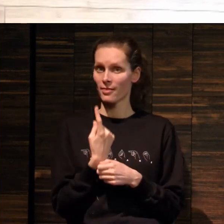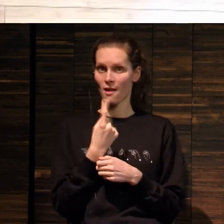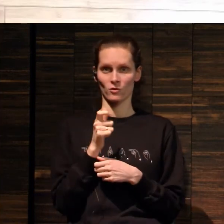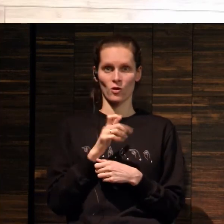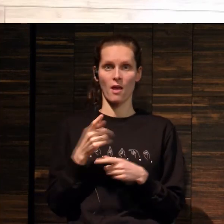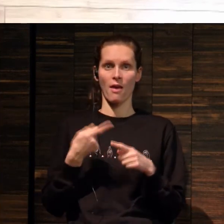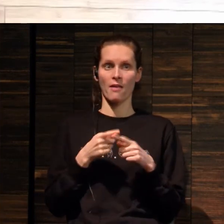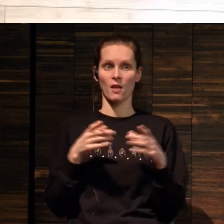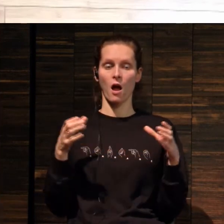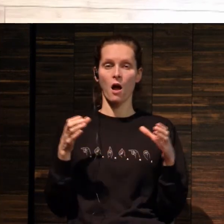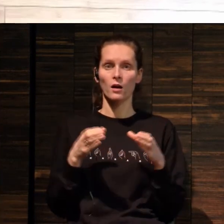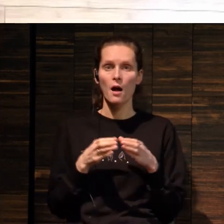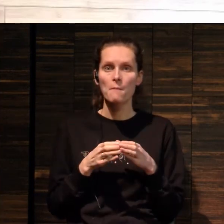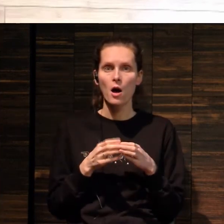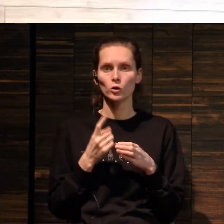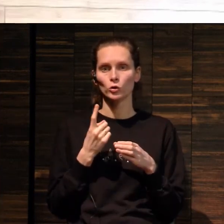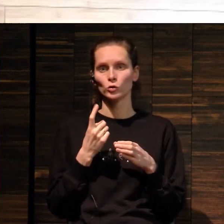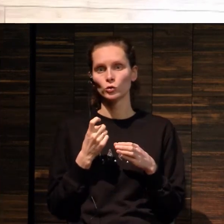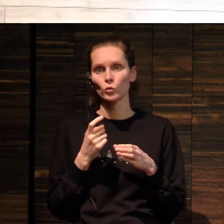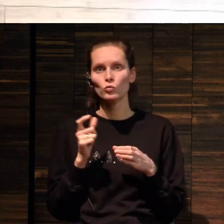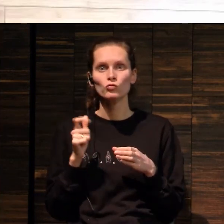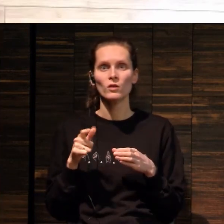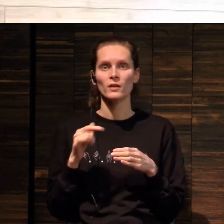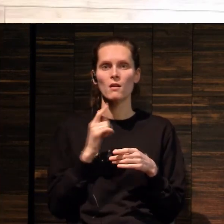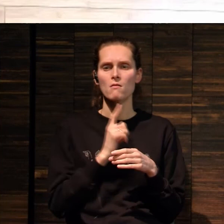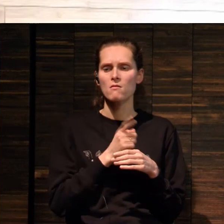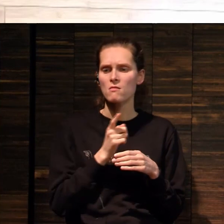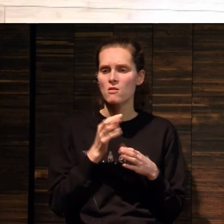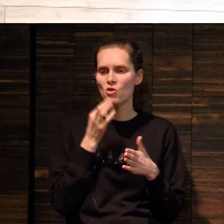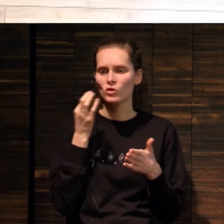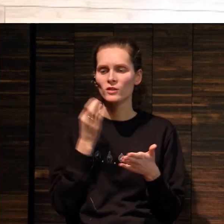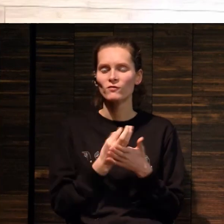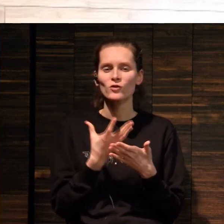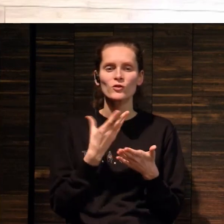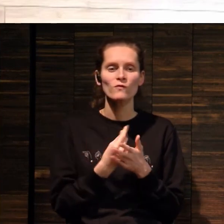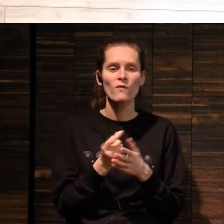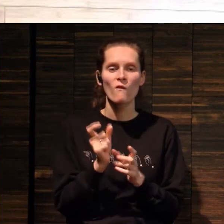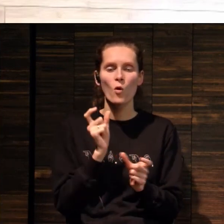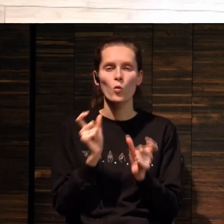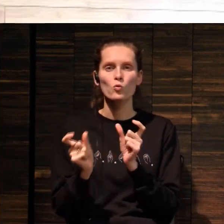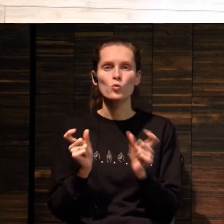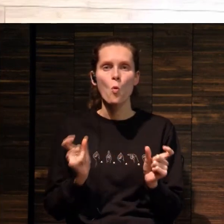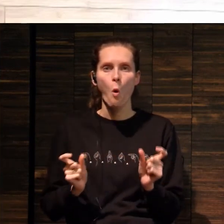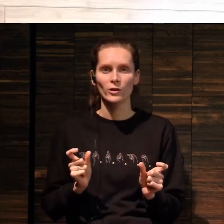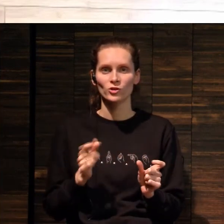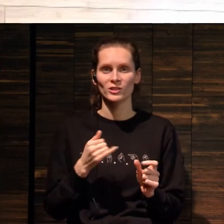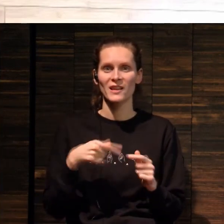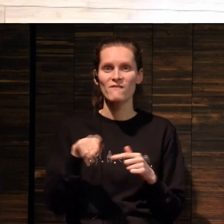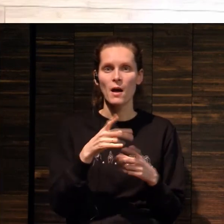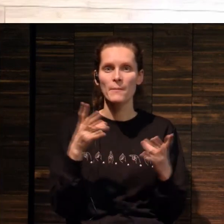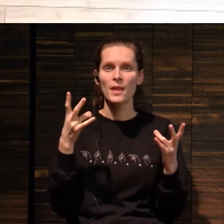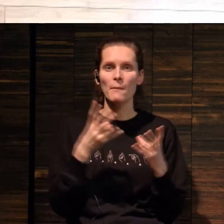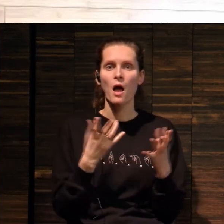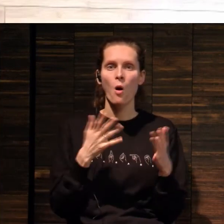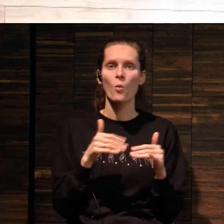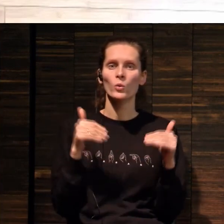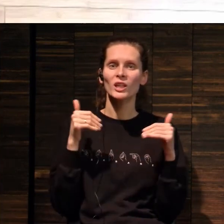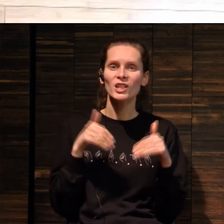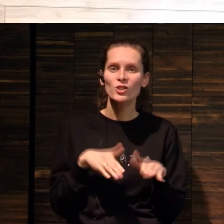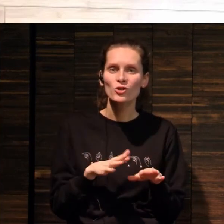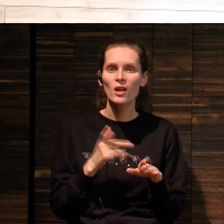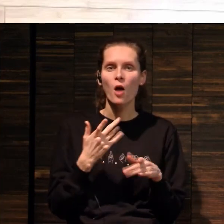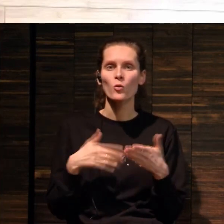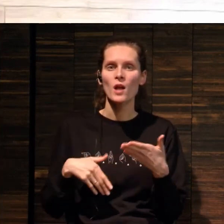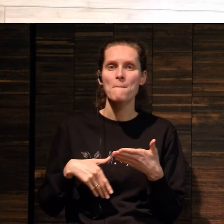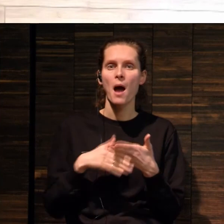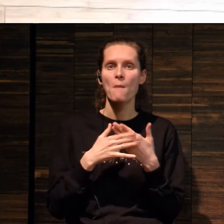sort of solution that's joining them all together. Uh, Especially as a website ages, there's no way to